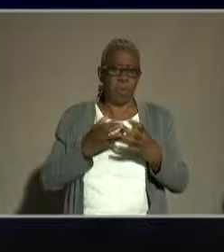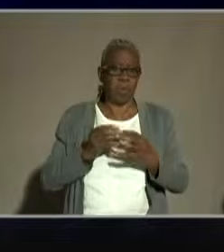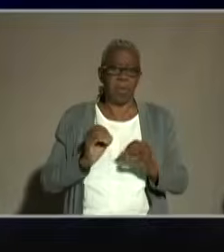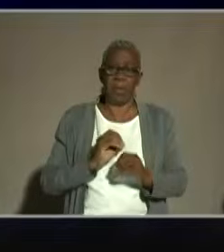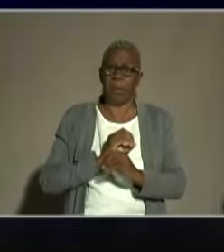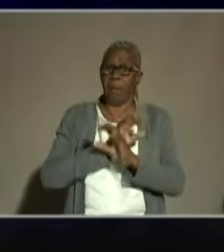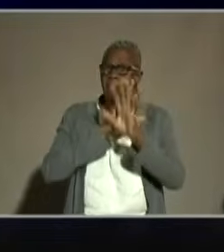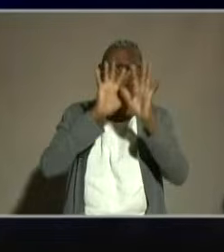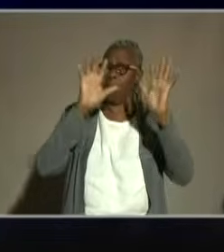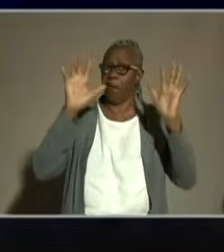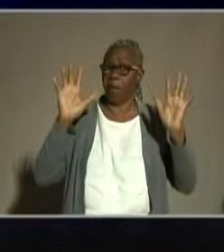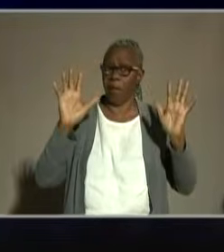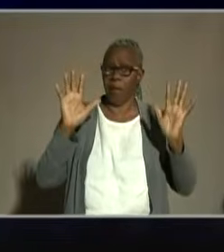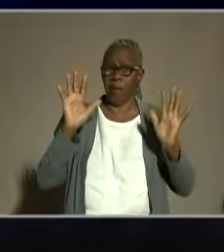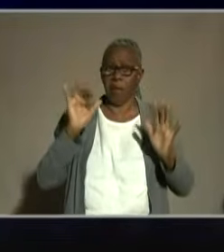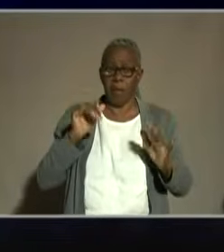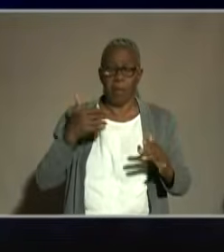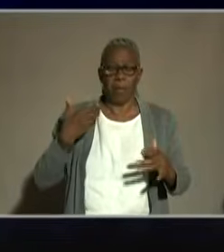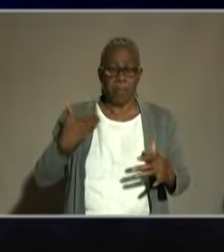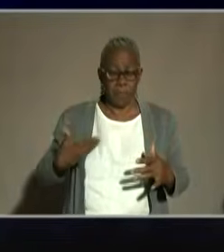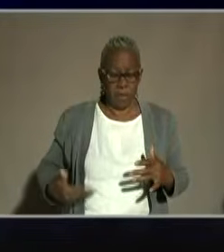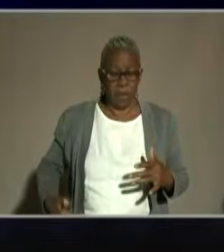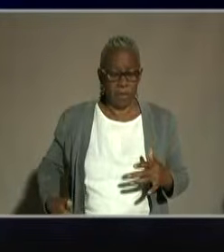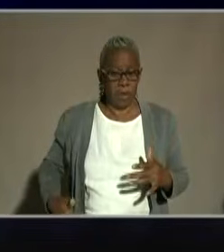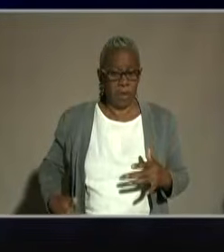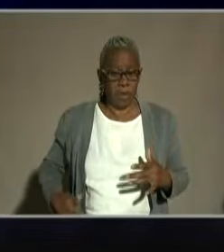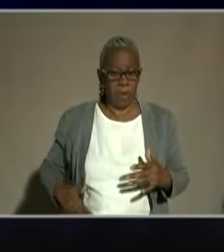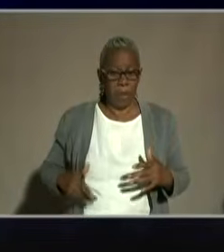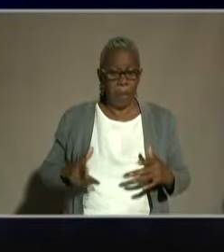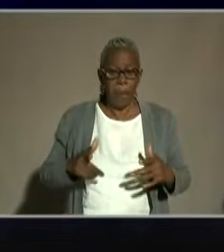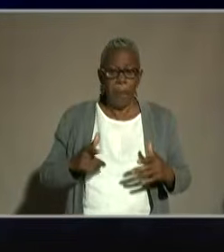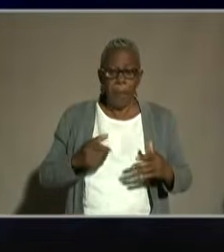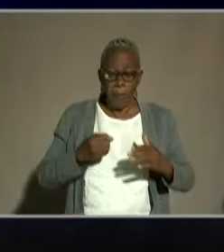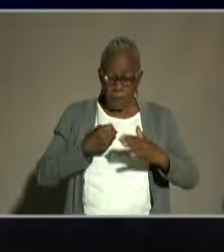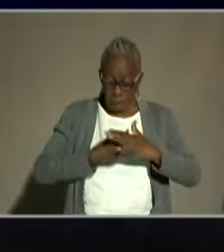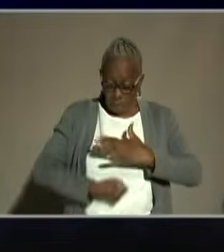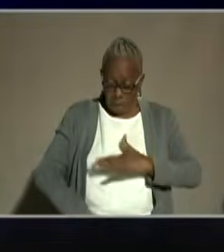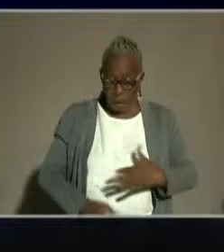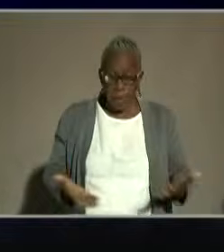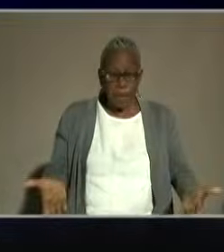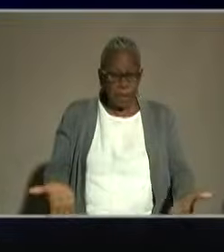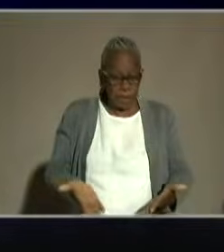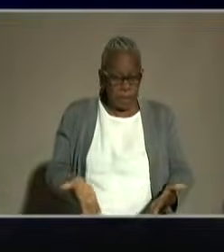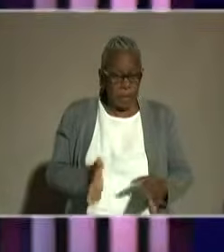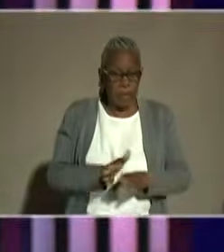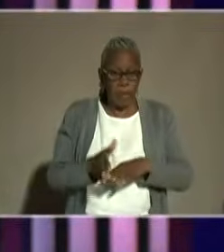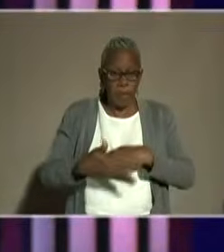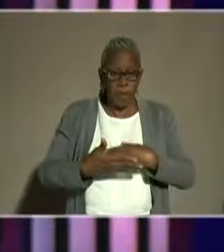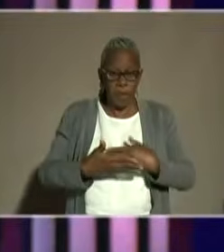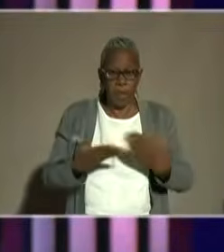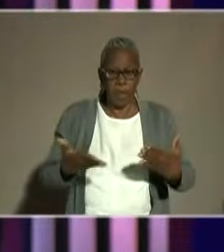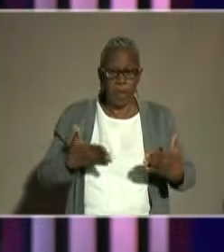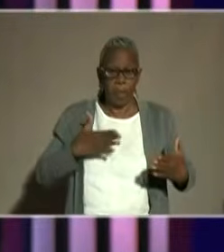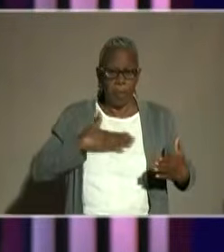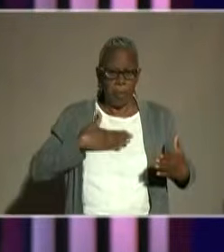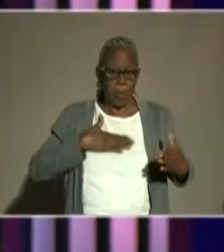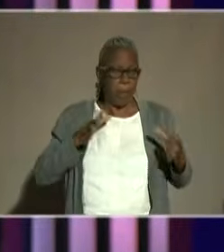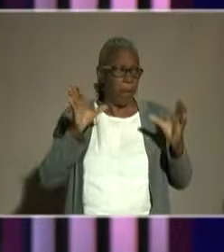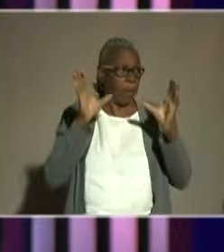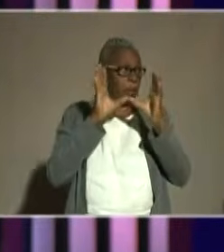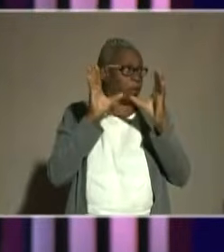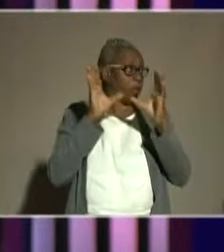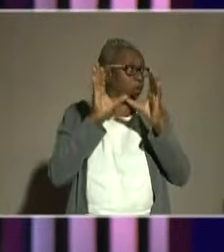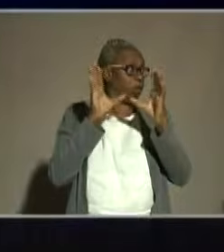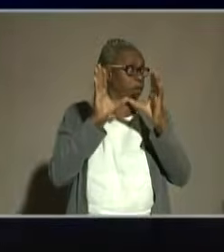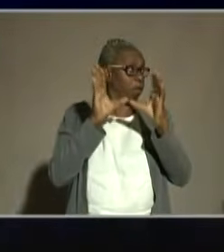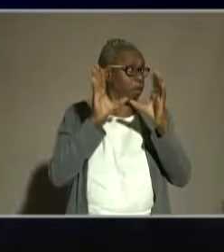clear that I am indeed born here as a Jamaican. Here is my birth certificate,